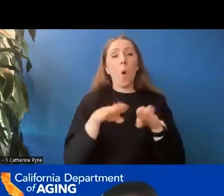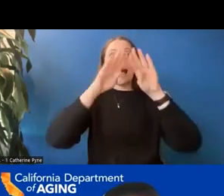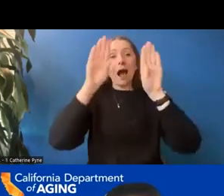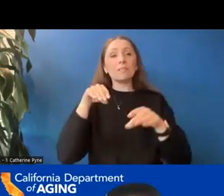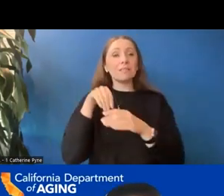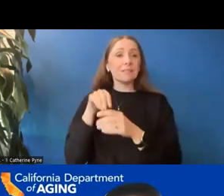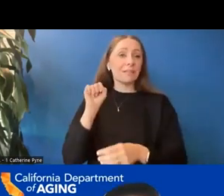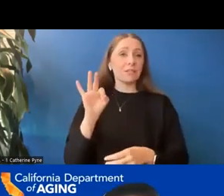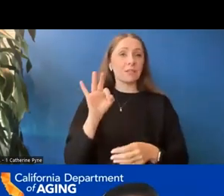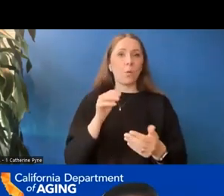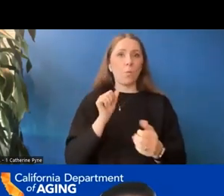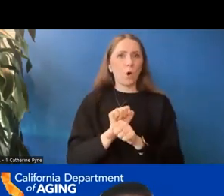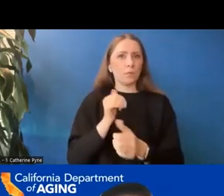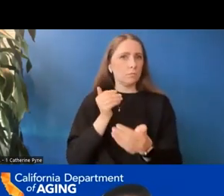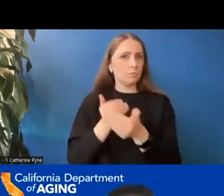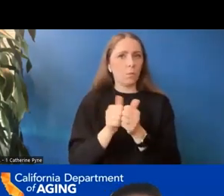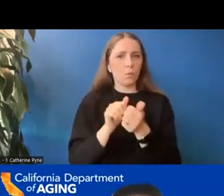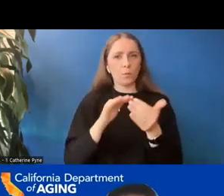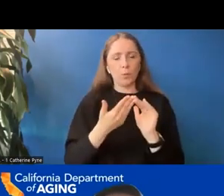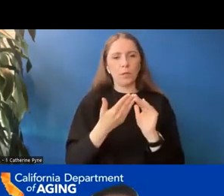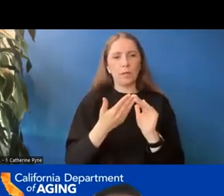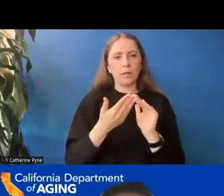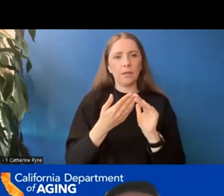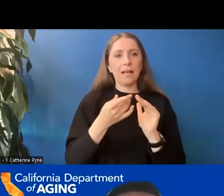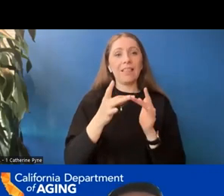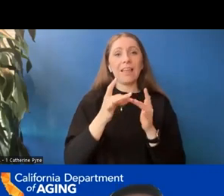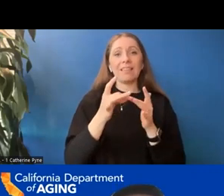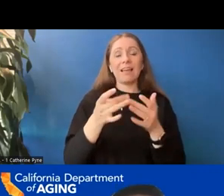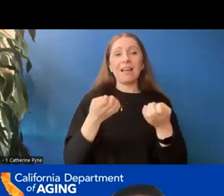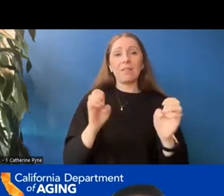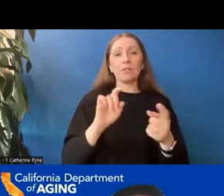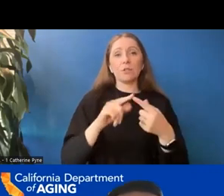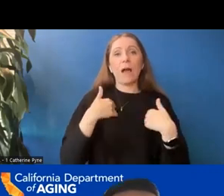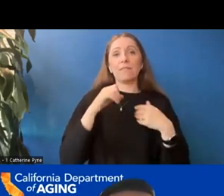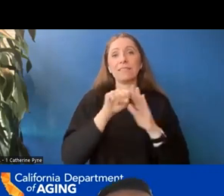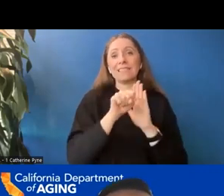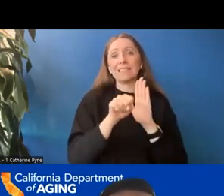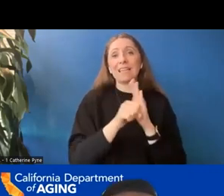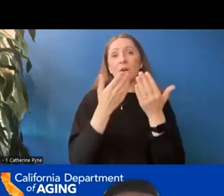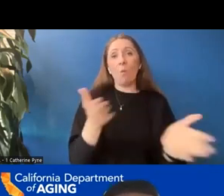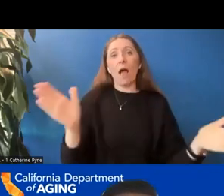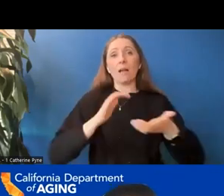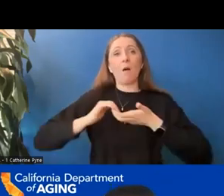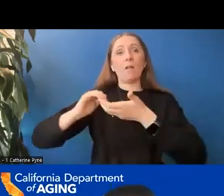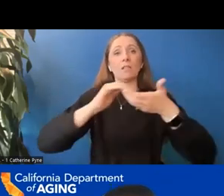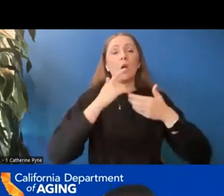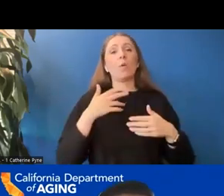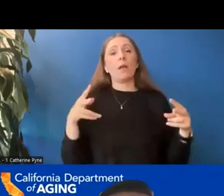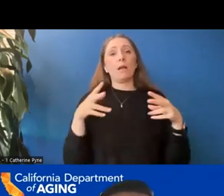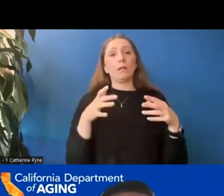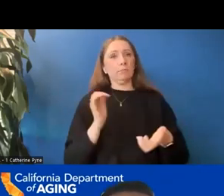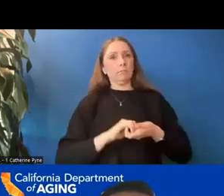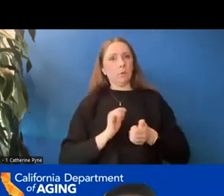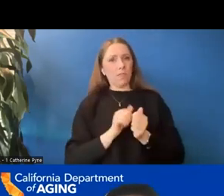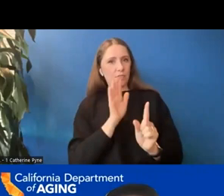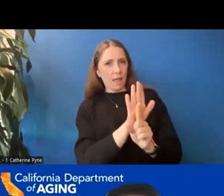work closely with the community on this effort. And so the Open House led efforts to develop a statewide coalition. And so the study team, we partnered with that coalition. We're